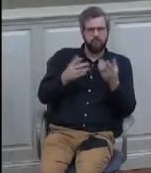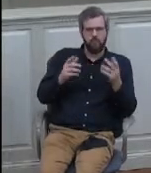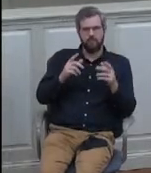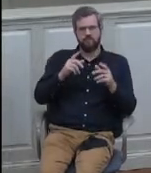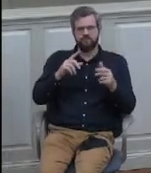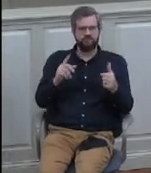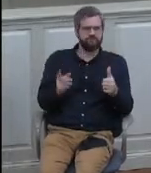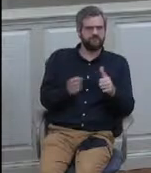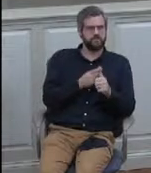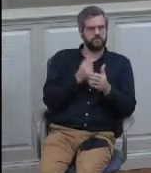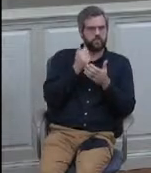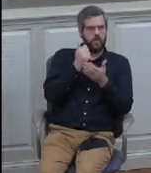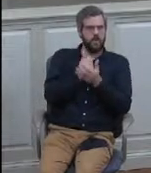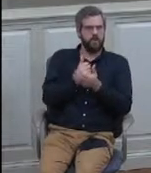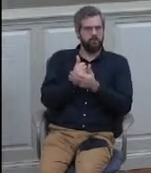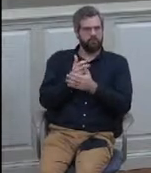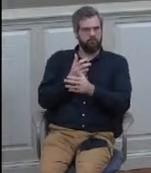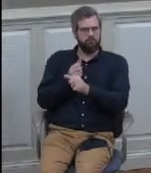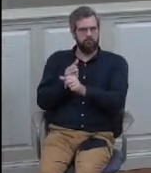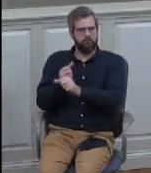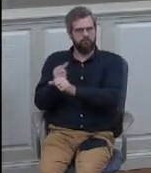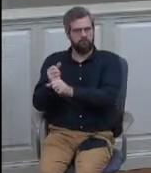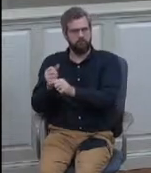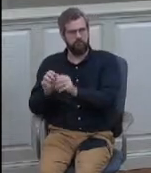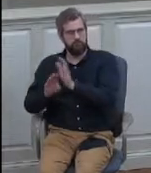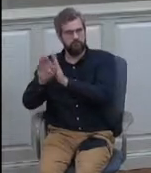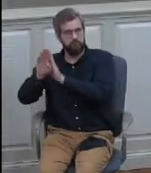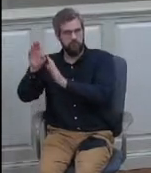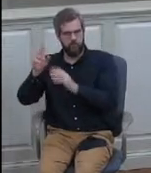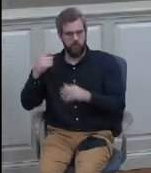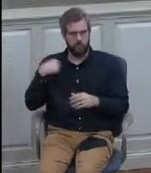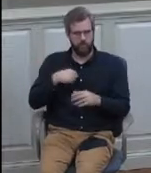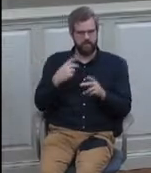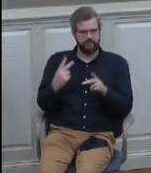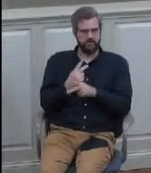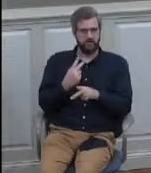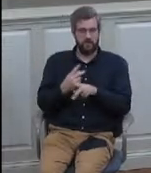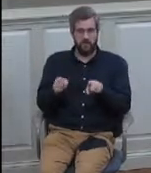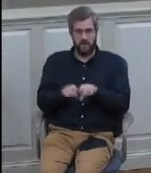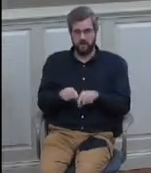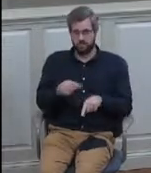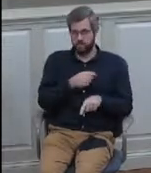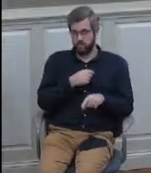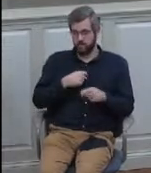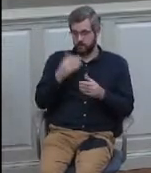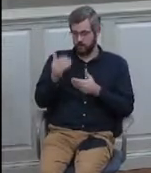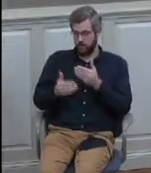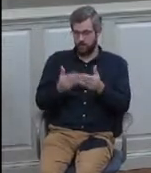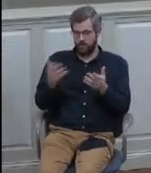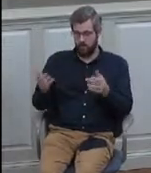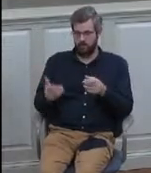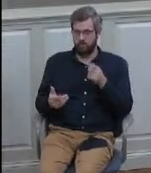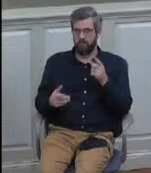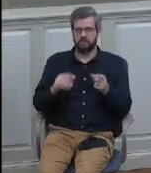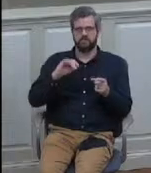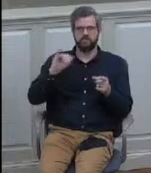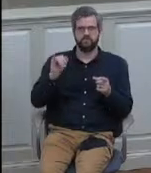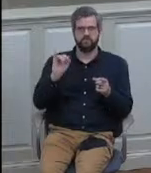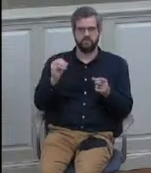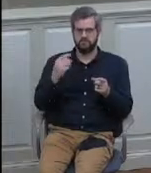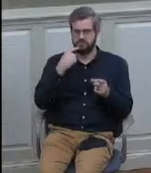genesis of the rest of it growing, or is that something we need to ferret out as we go, or how do you see that? I would hate to be the one. I mean, I